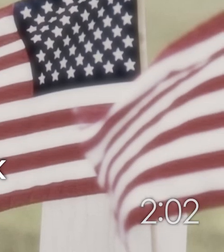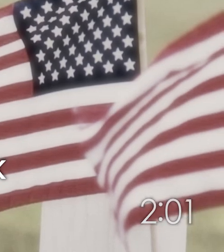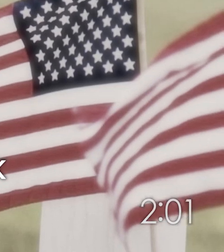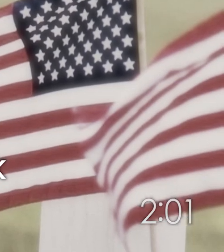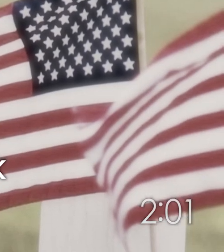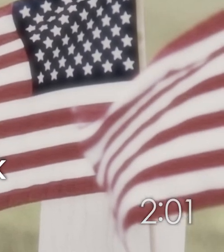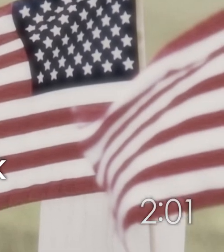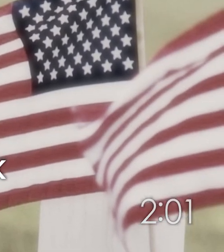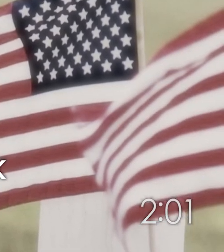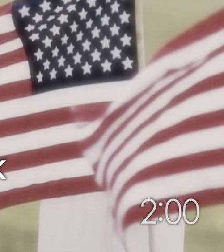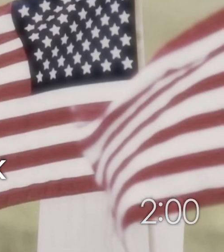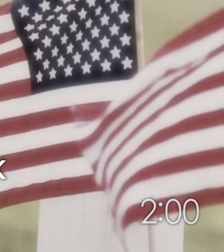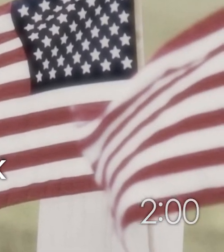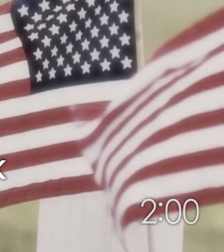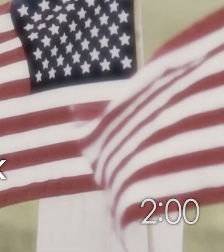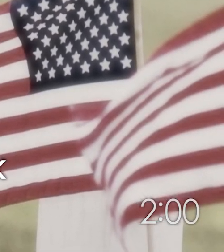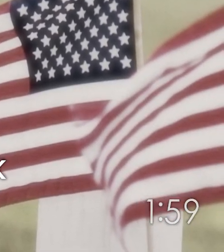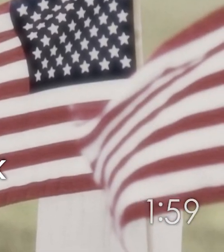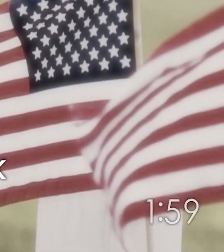We are your children,